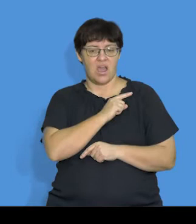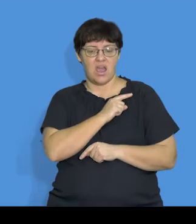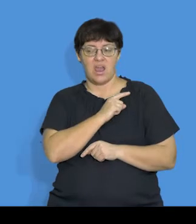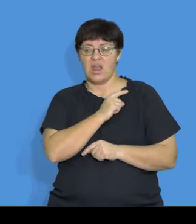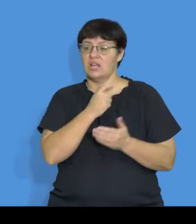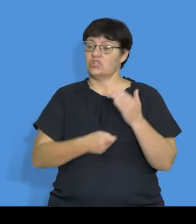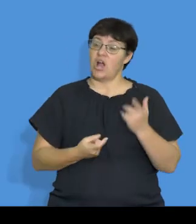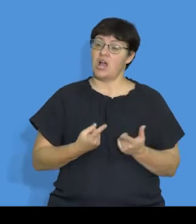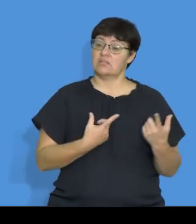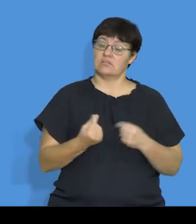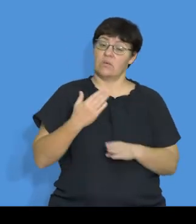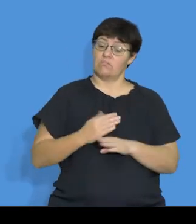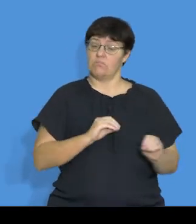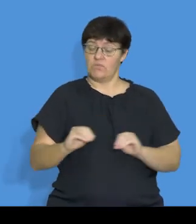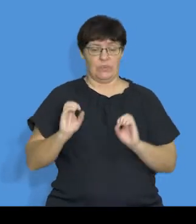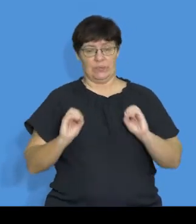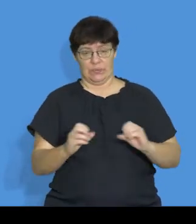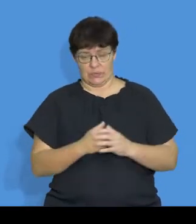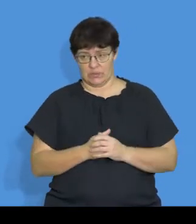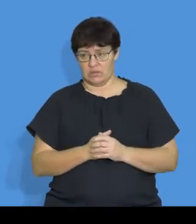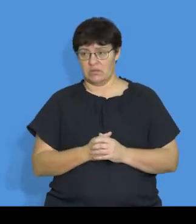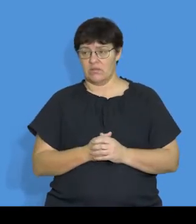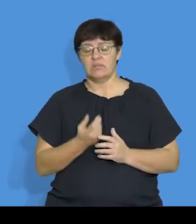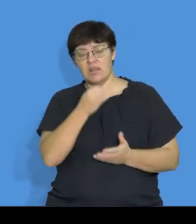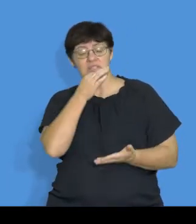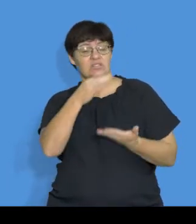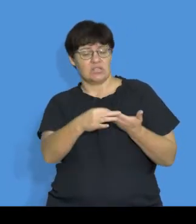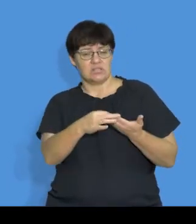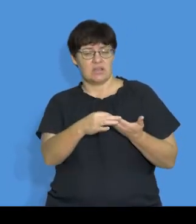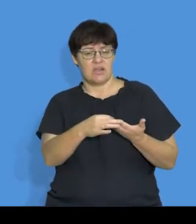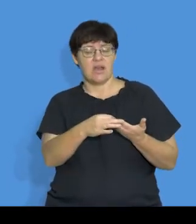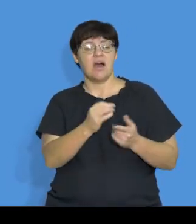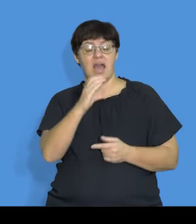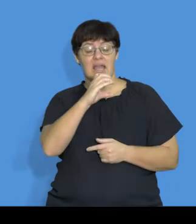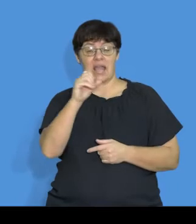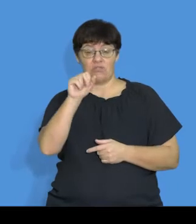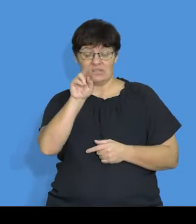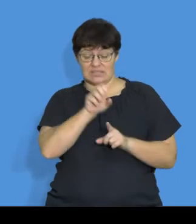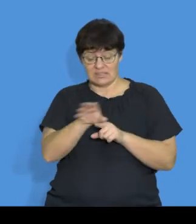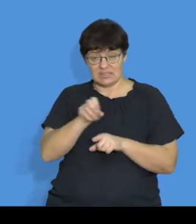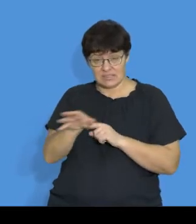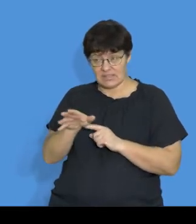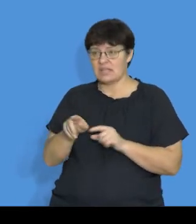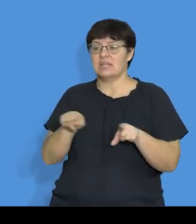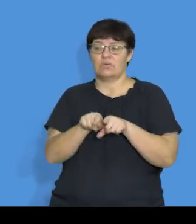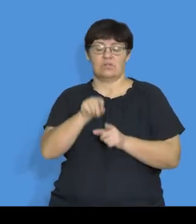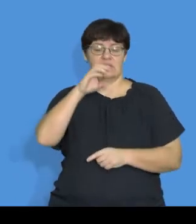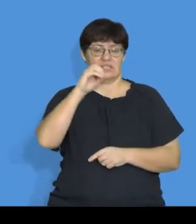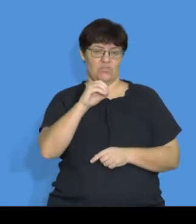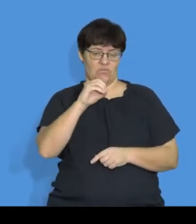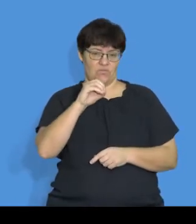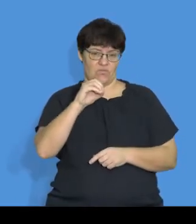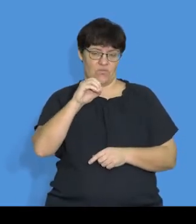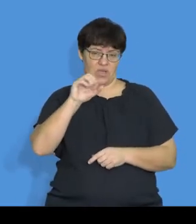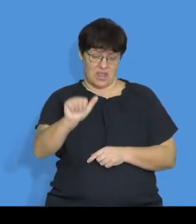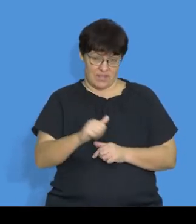no charge moving suggests that current in the circuit is equals to 0 amperes. Right, so this is